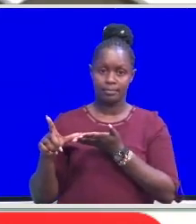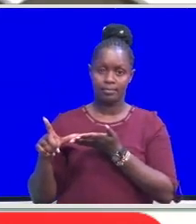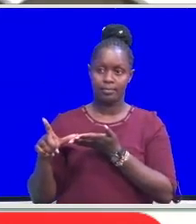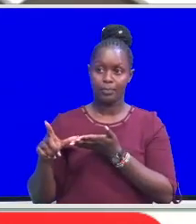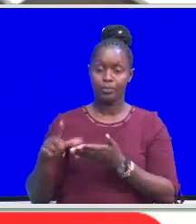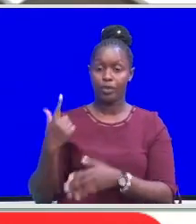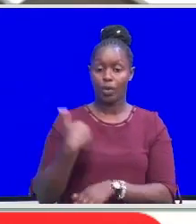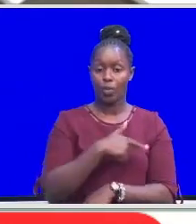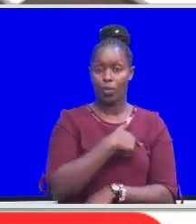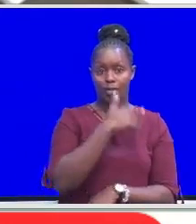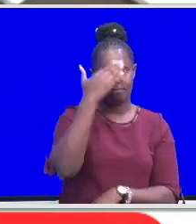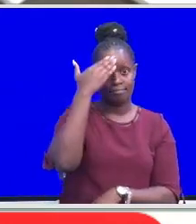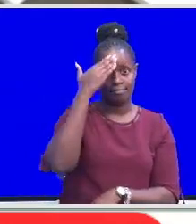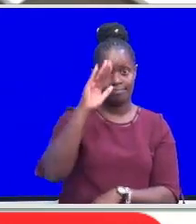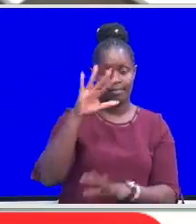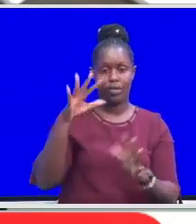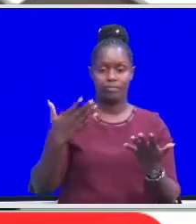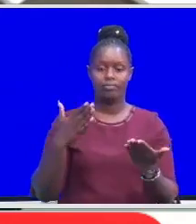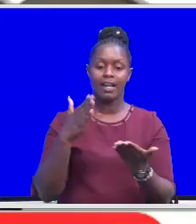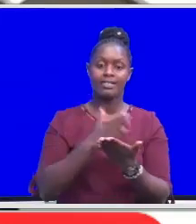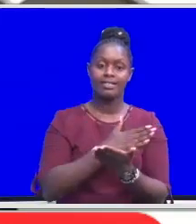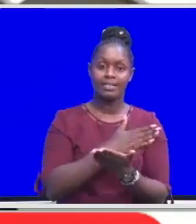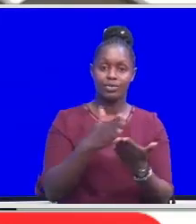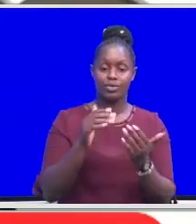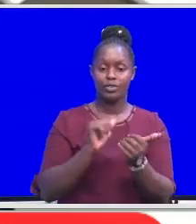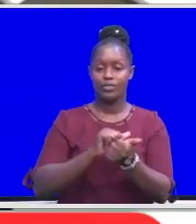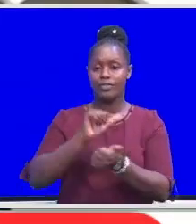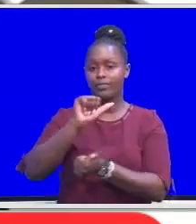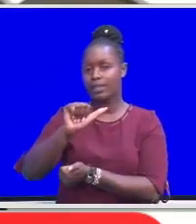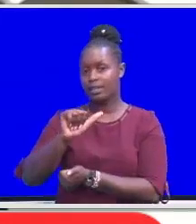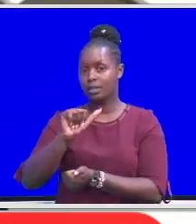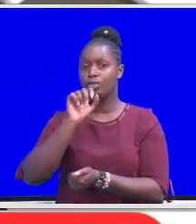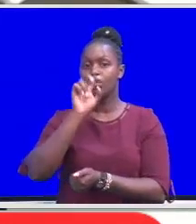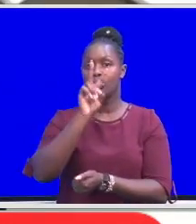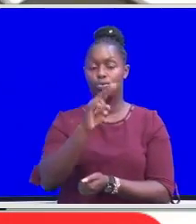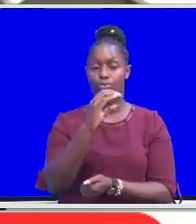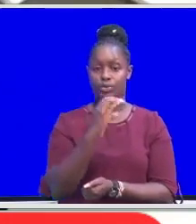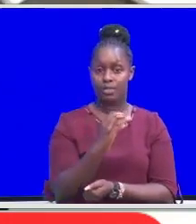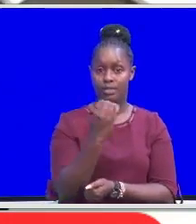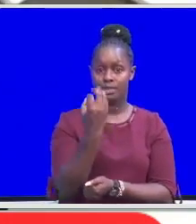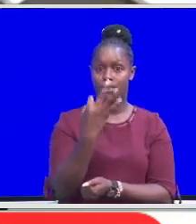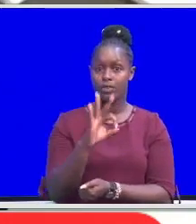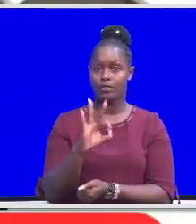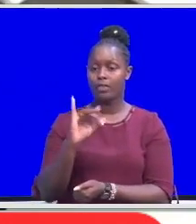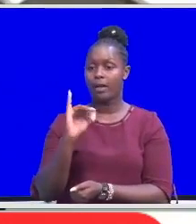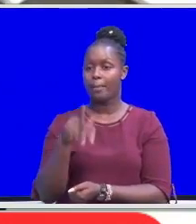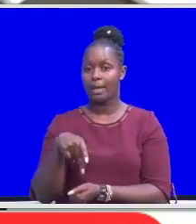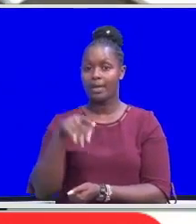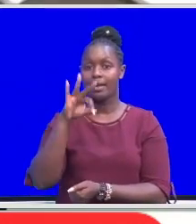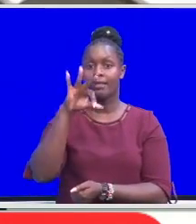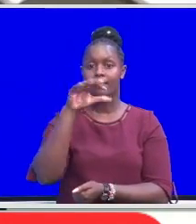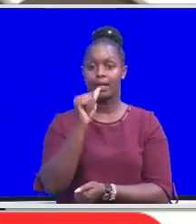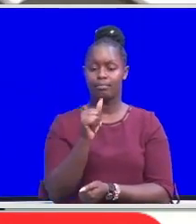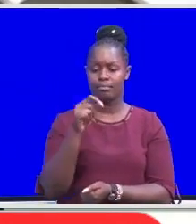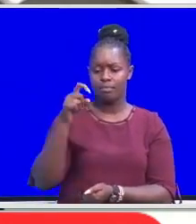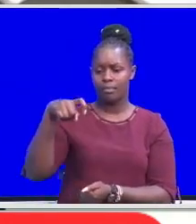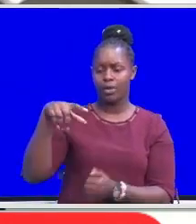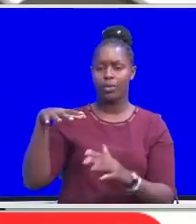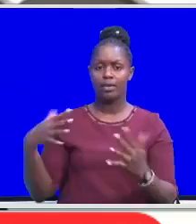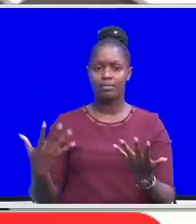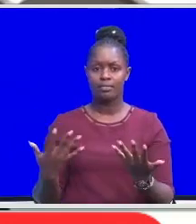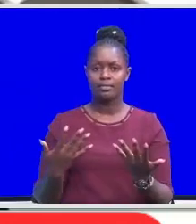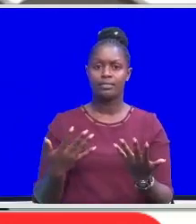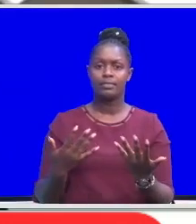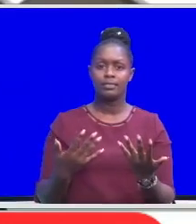We know that Section 15, 2C of the PFM requires that borrowed